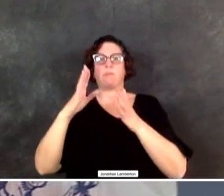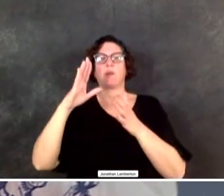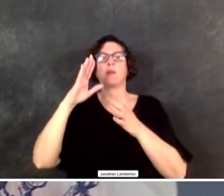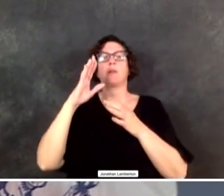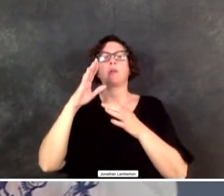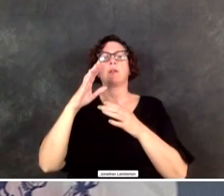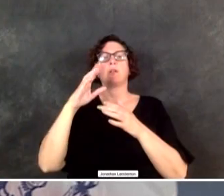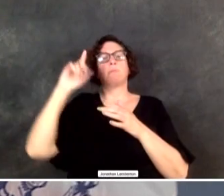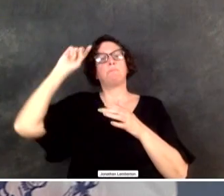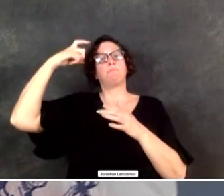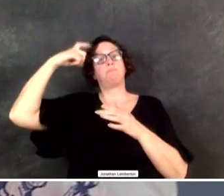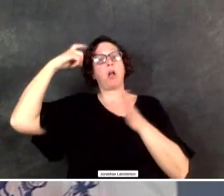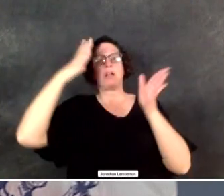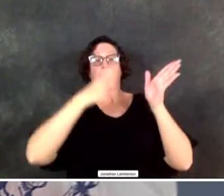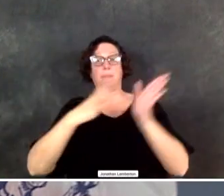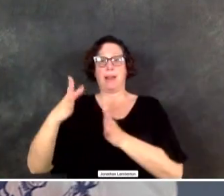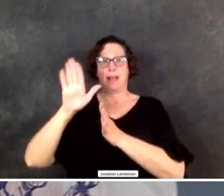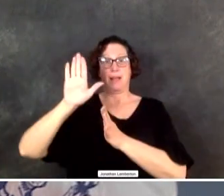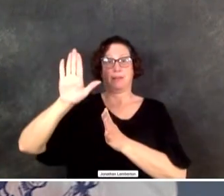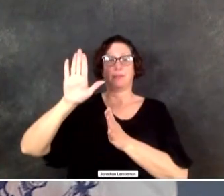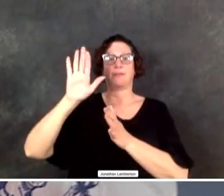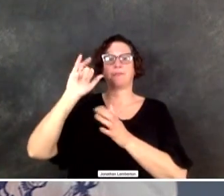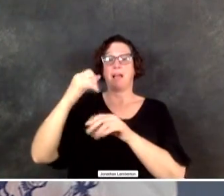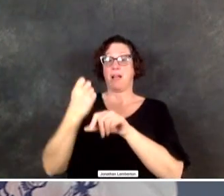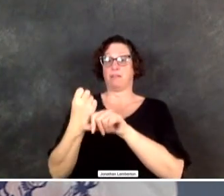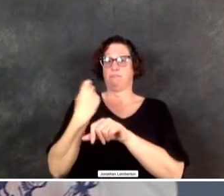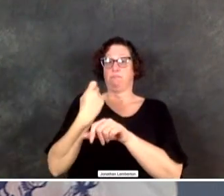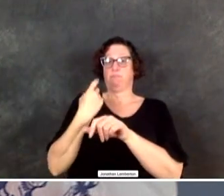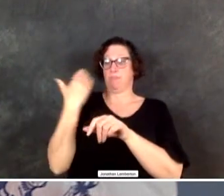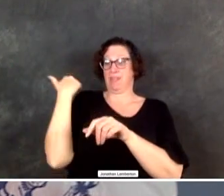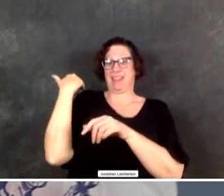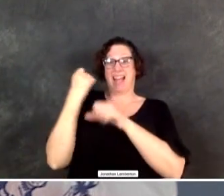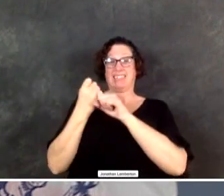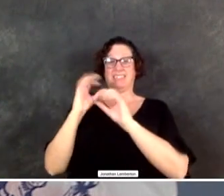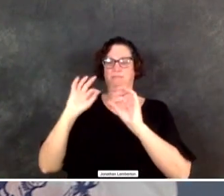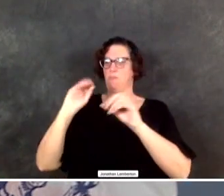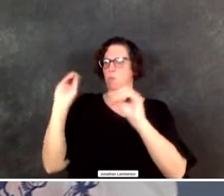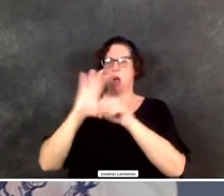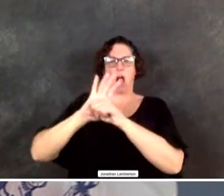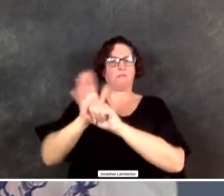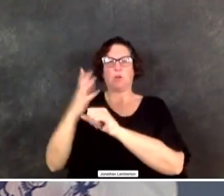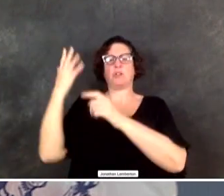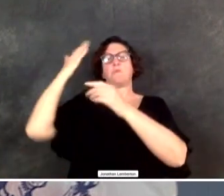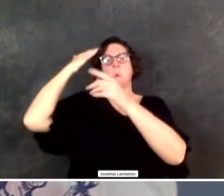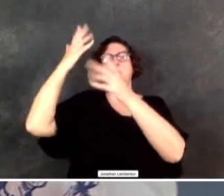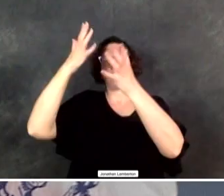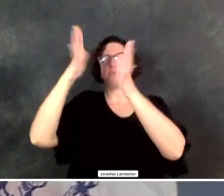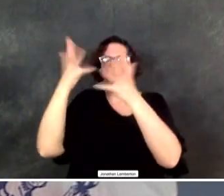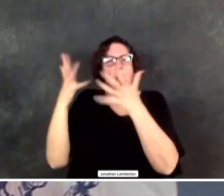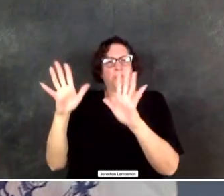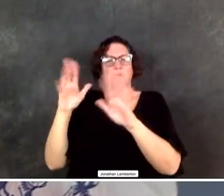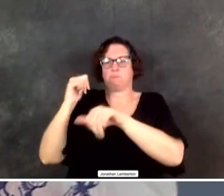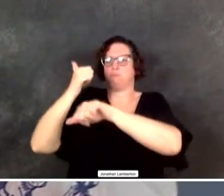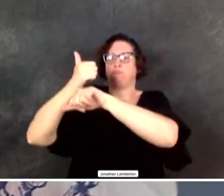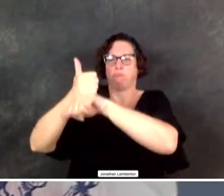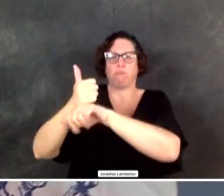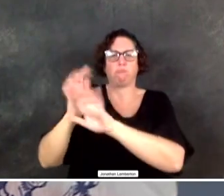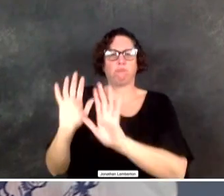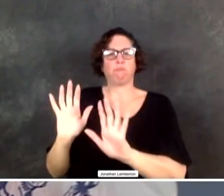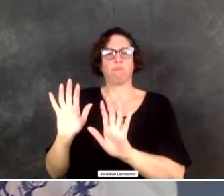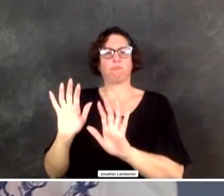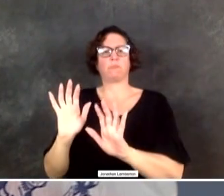this chancellor has done was the Bronx plan to ensure that the best teachers in a lot of subject matters